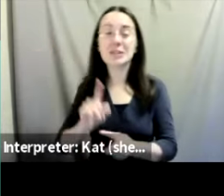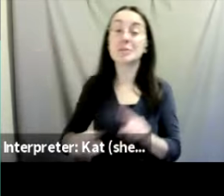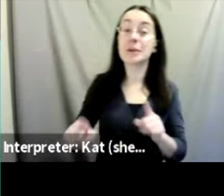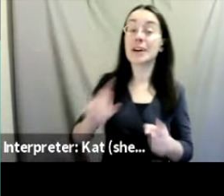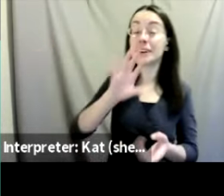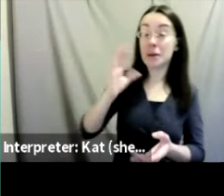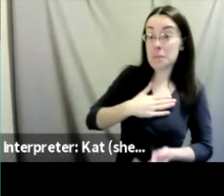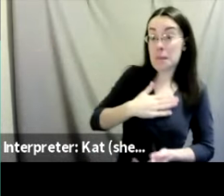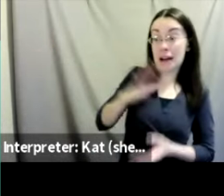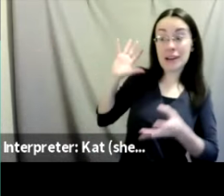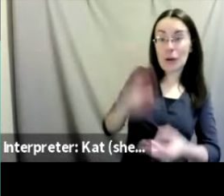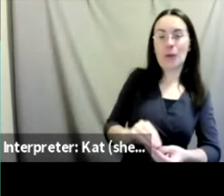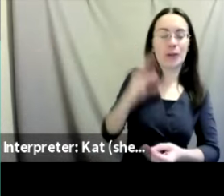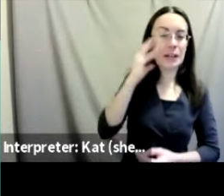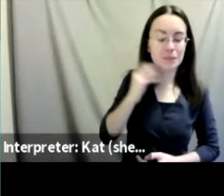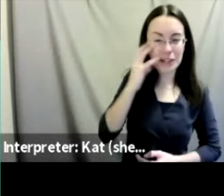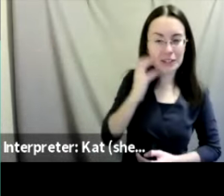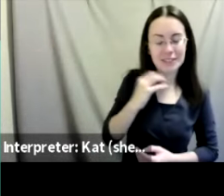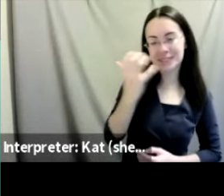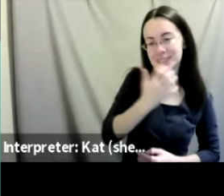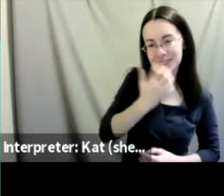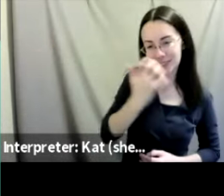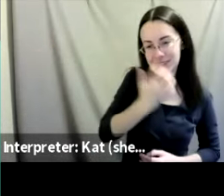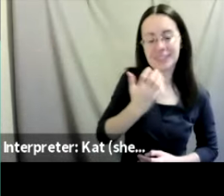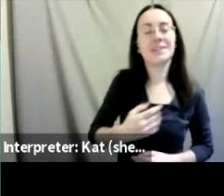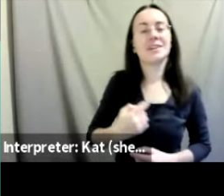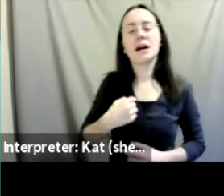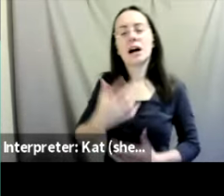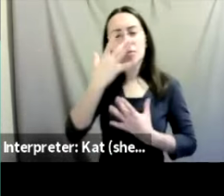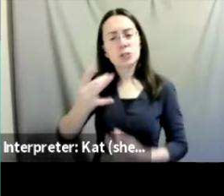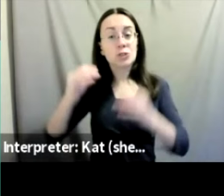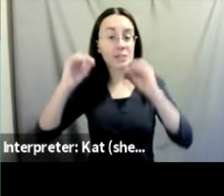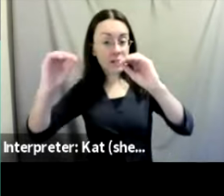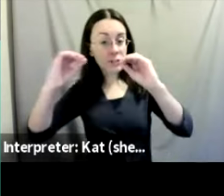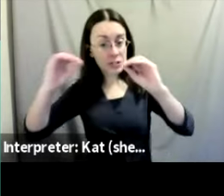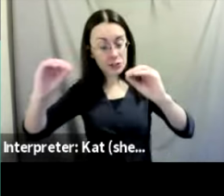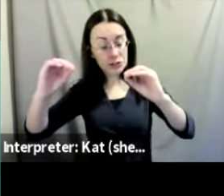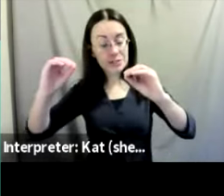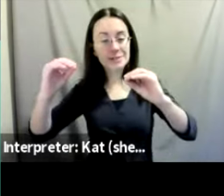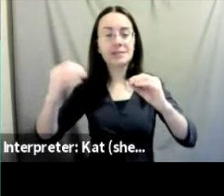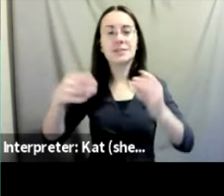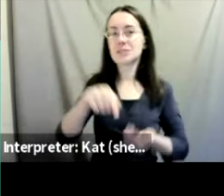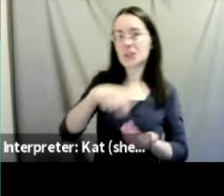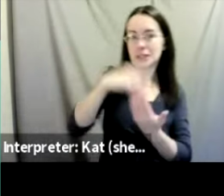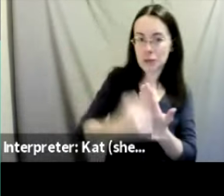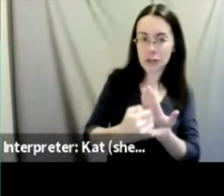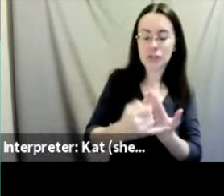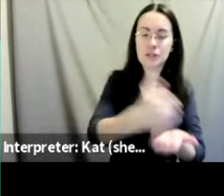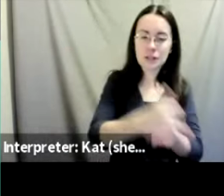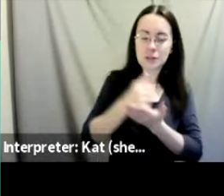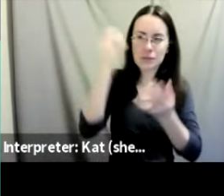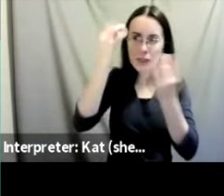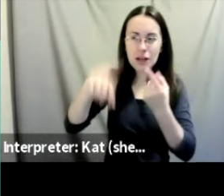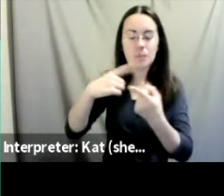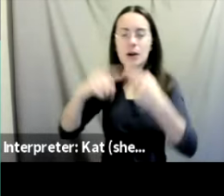whole. I'm interested in education, so this project has really made me think about education policy